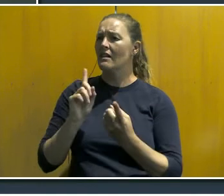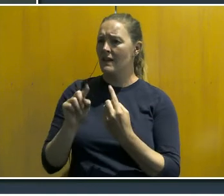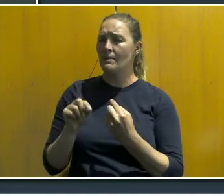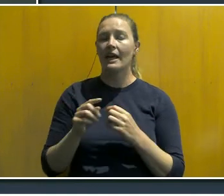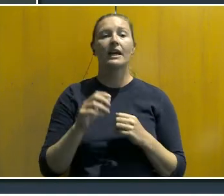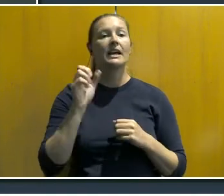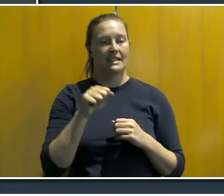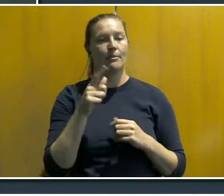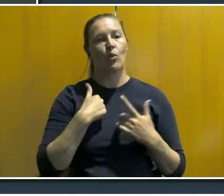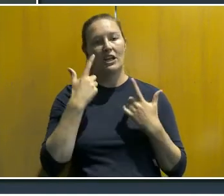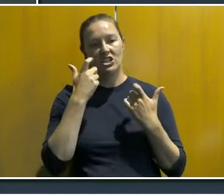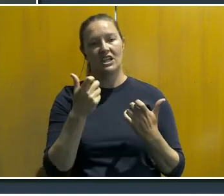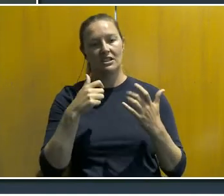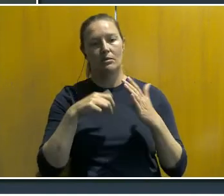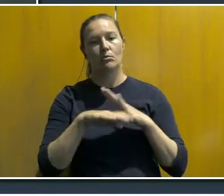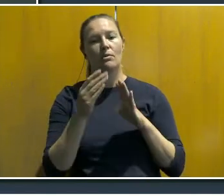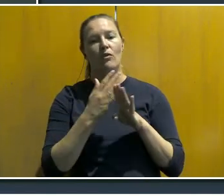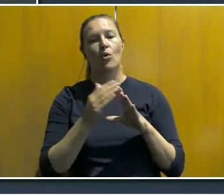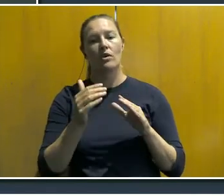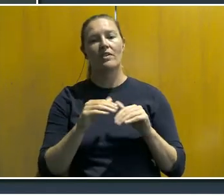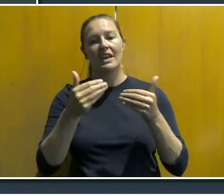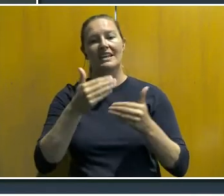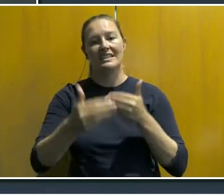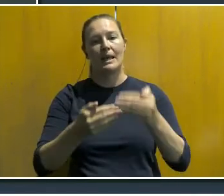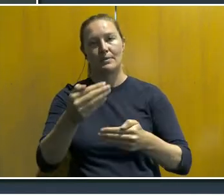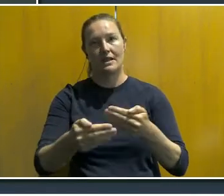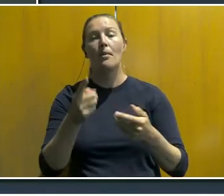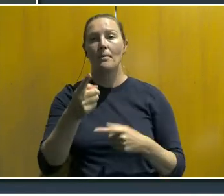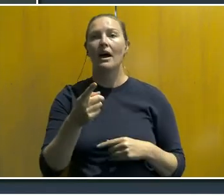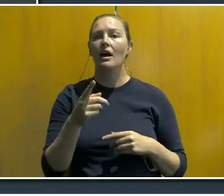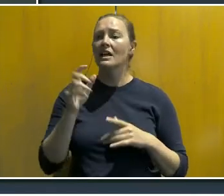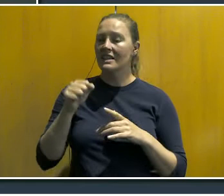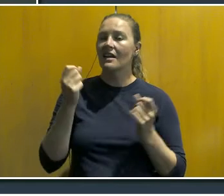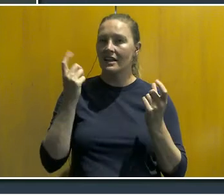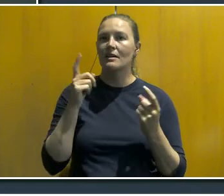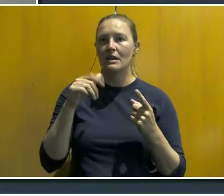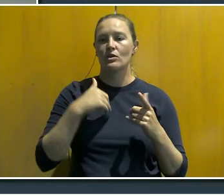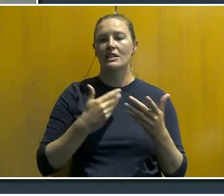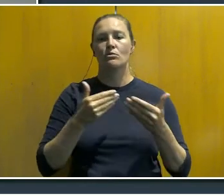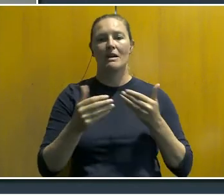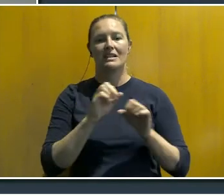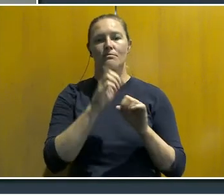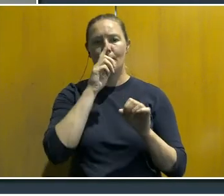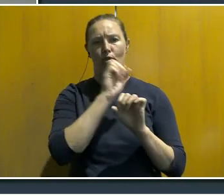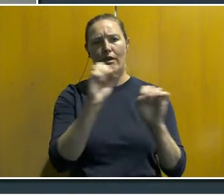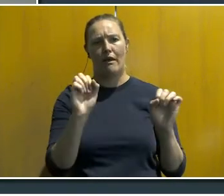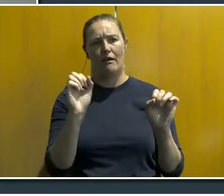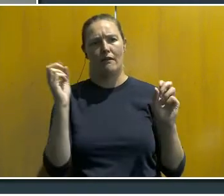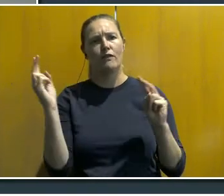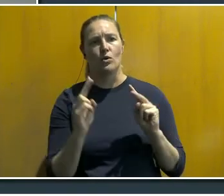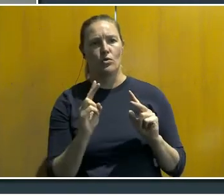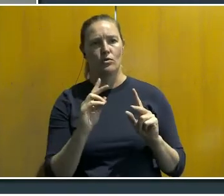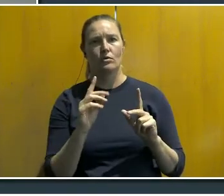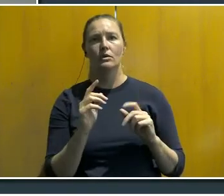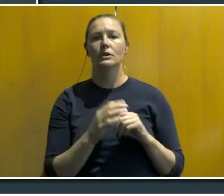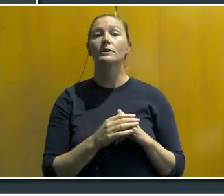check-in before we moved forward to the next step. So I understand that, yeah. but I still think it's about managing perceptions. Yeah, and I guess just the